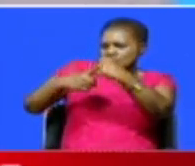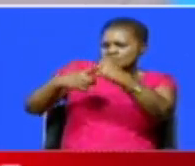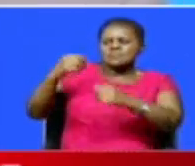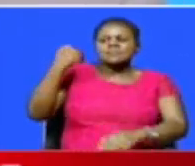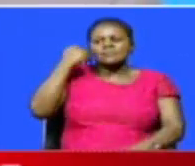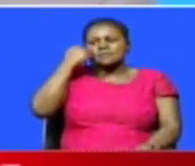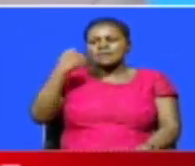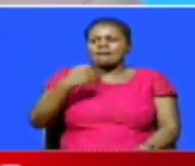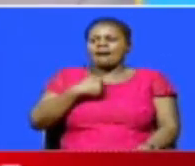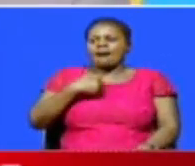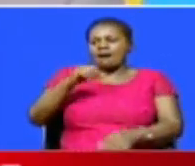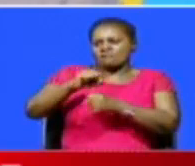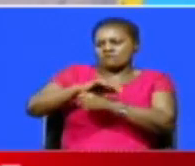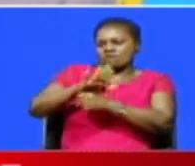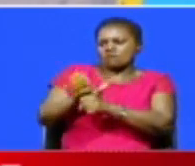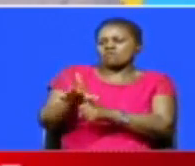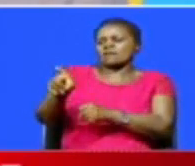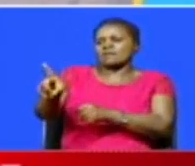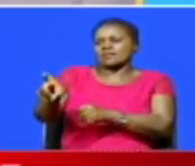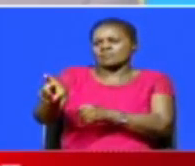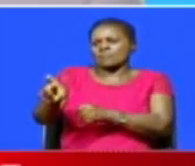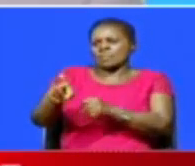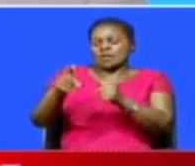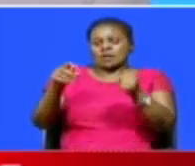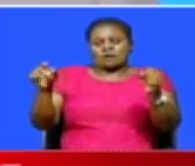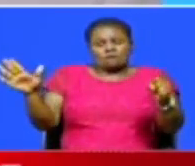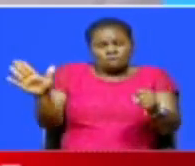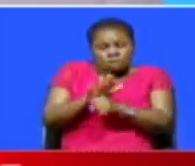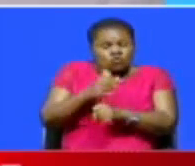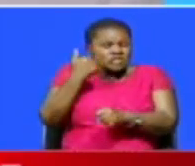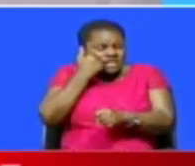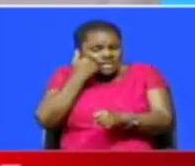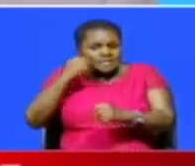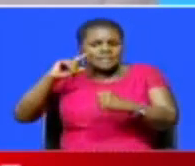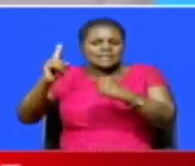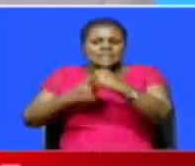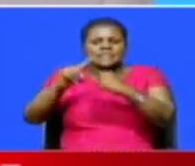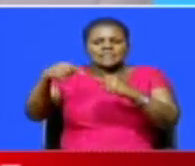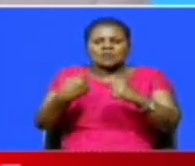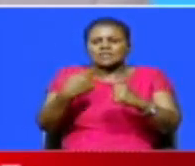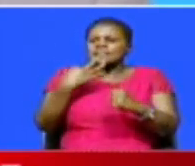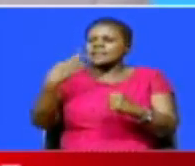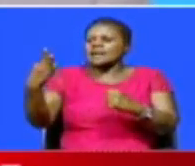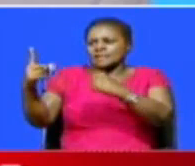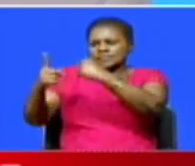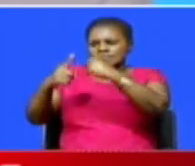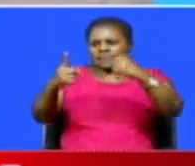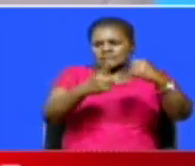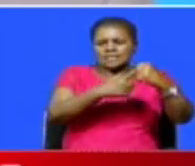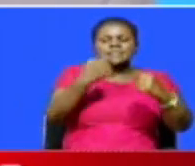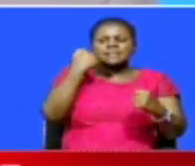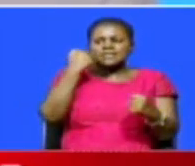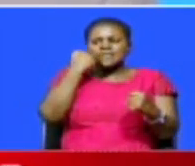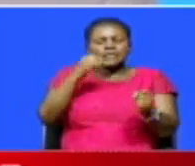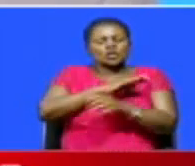have tested positive for the disease. This now brings to 6,366 the total